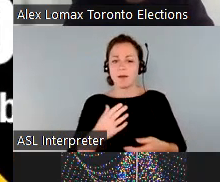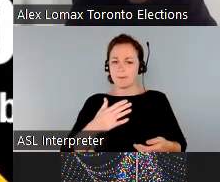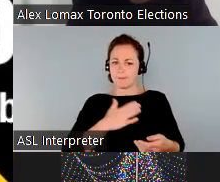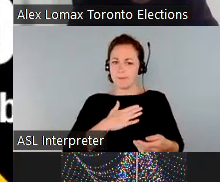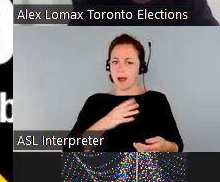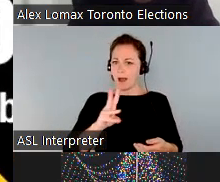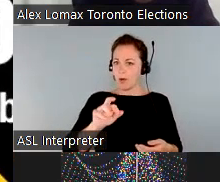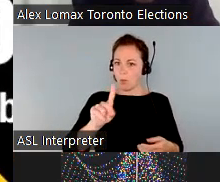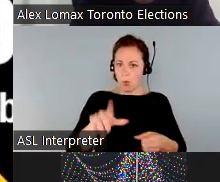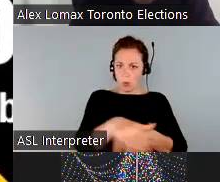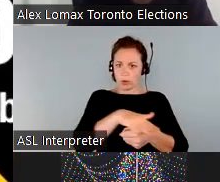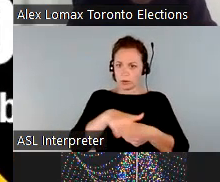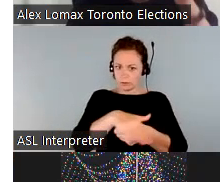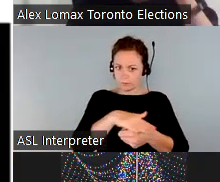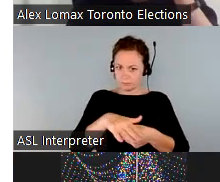your voting ward.